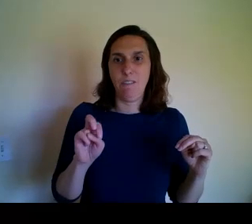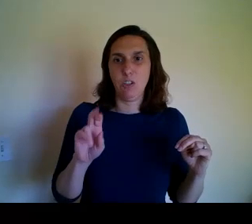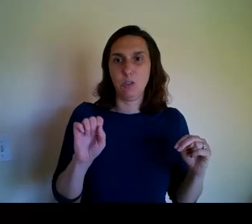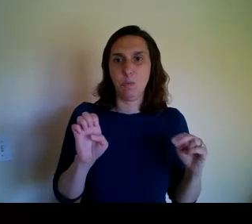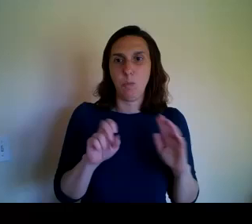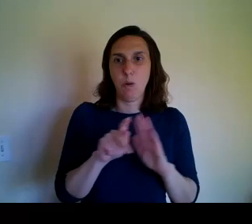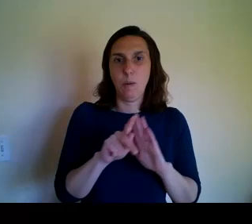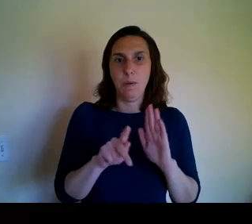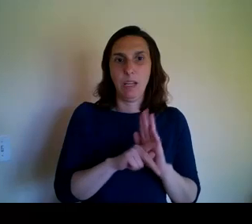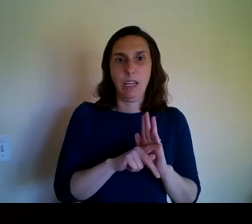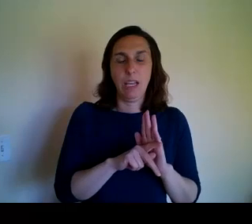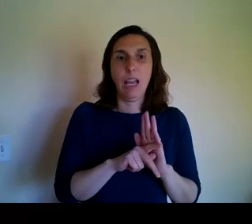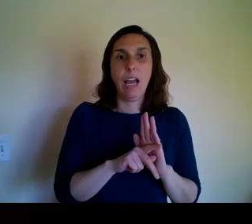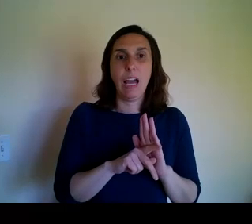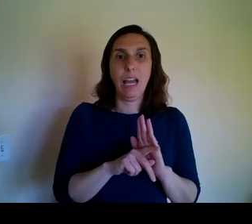exponential.